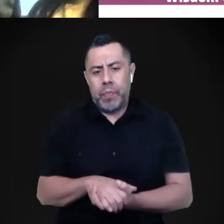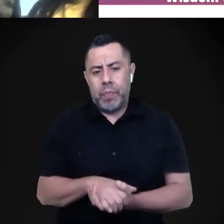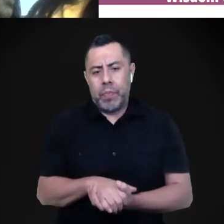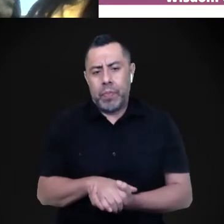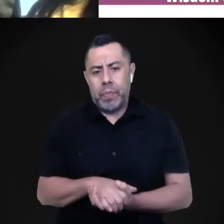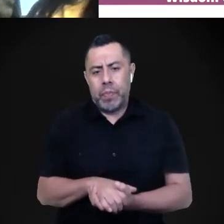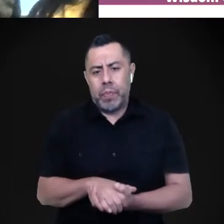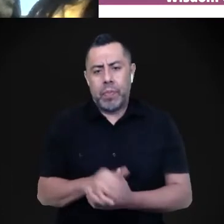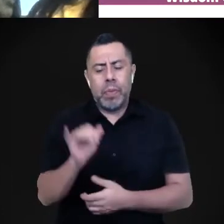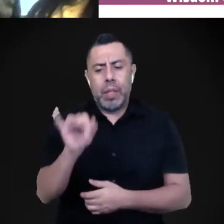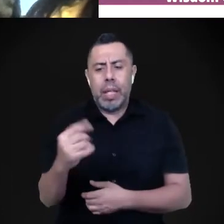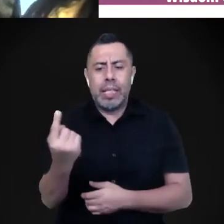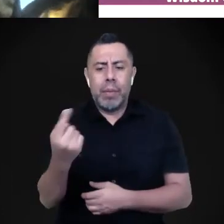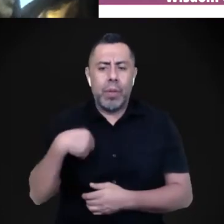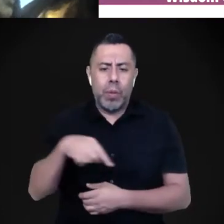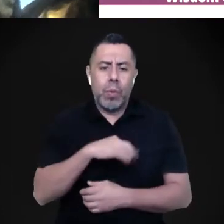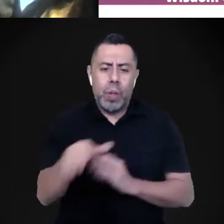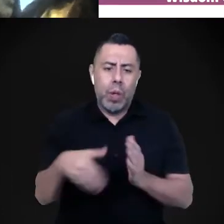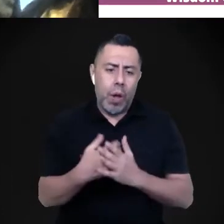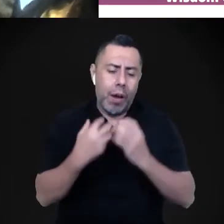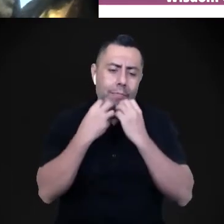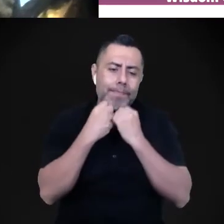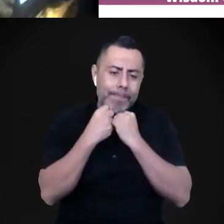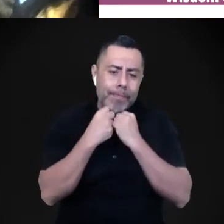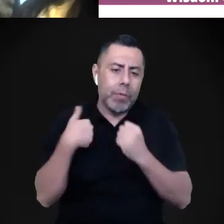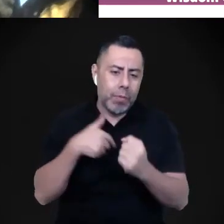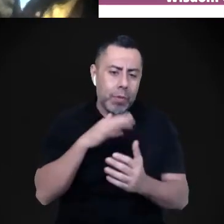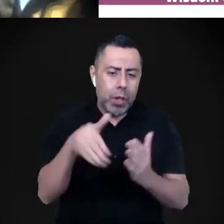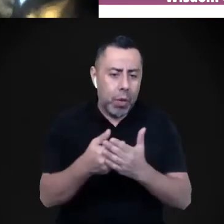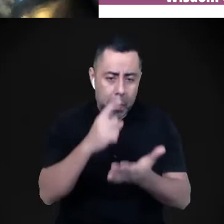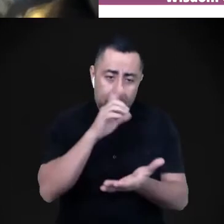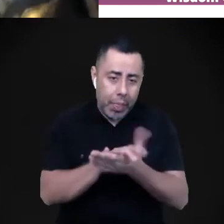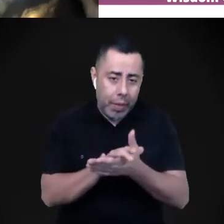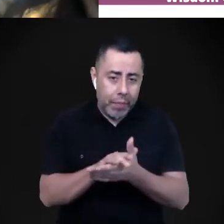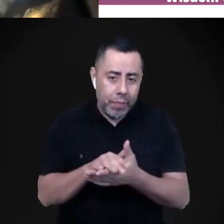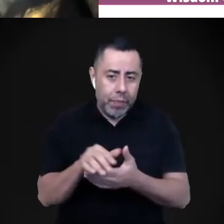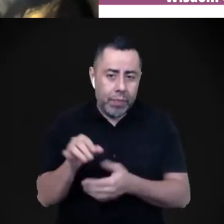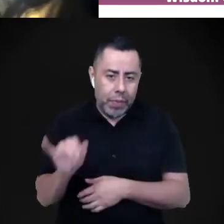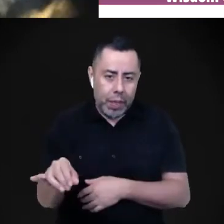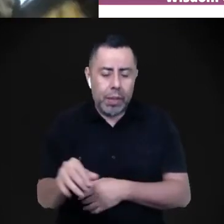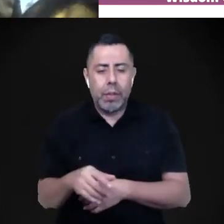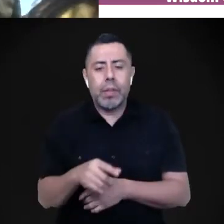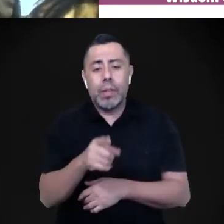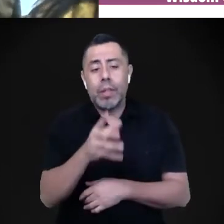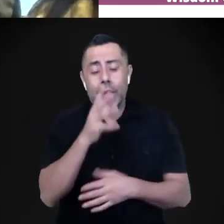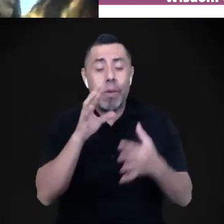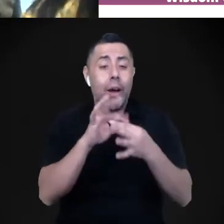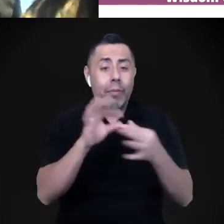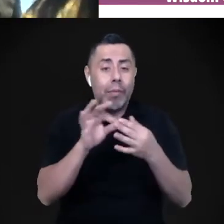something that we all hold dear to us and believe in. So that's where mom stopped.